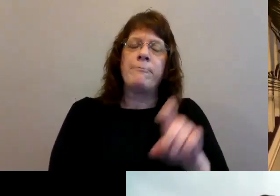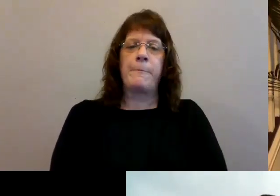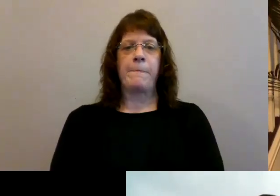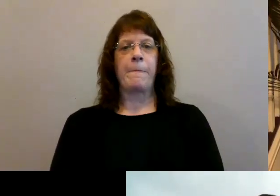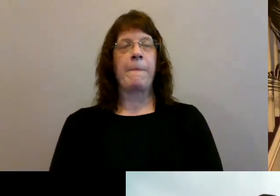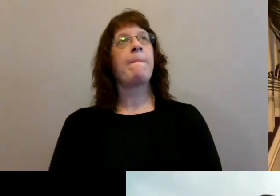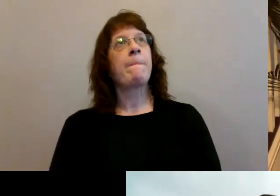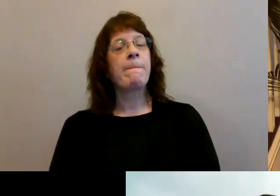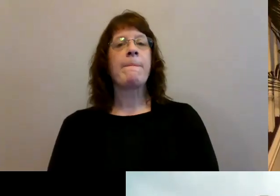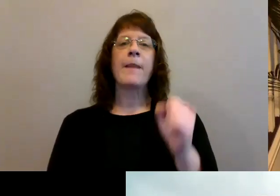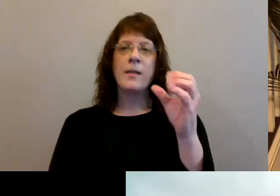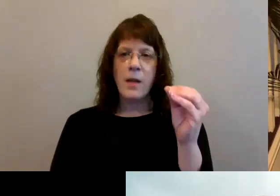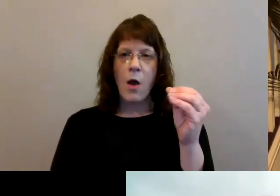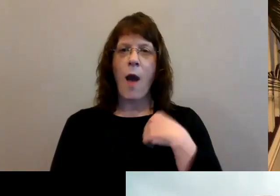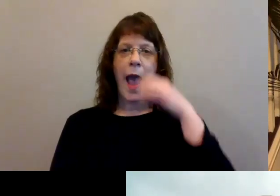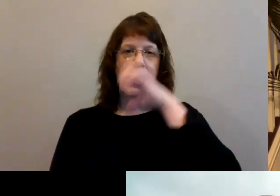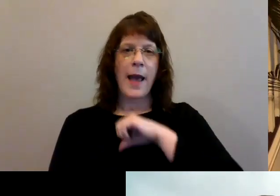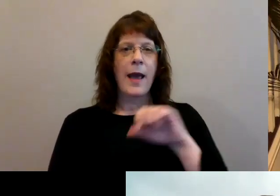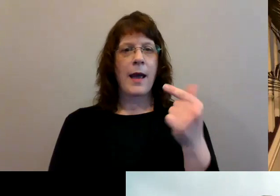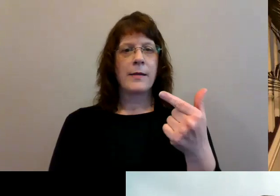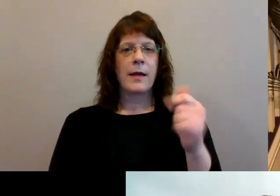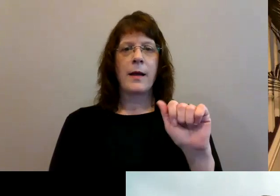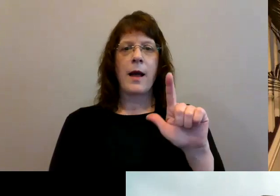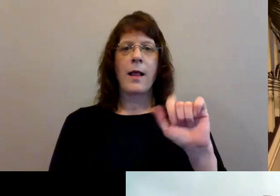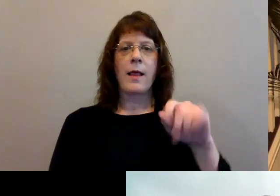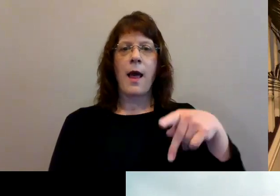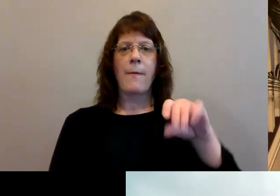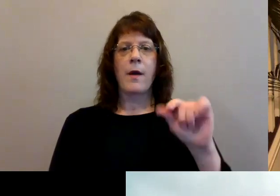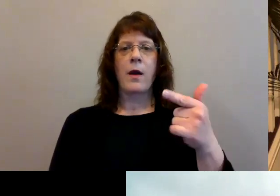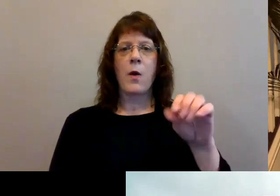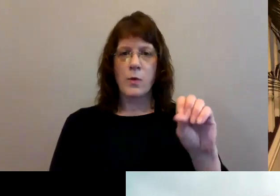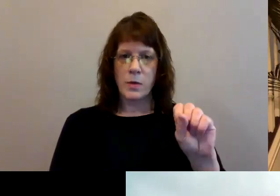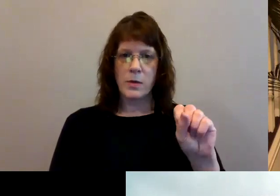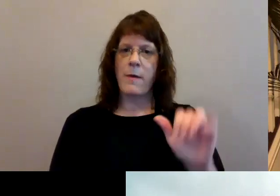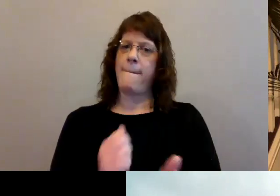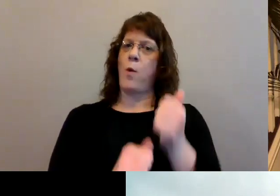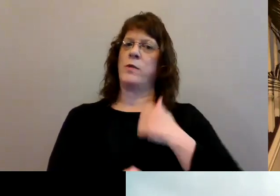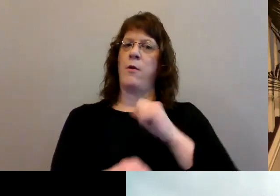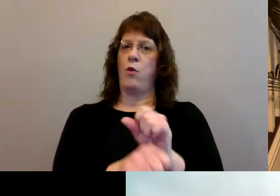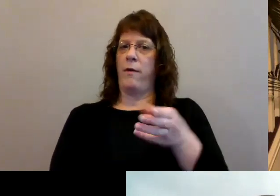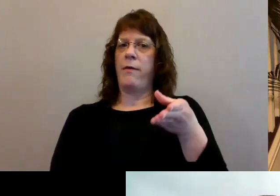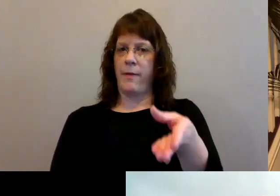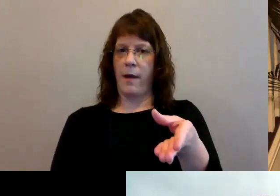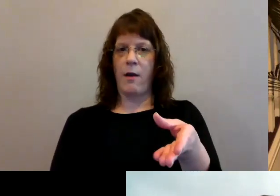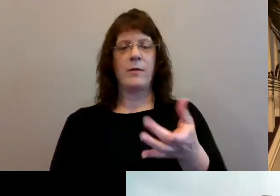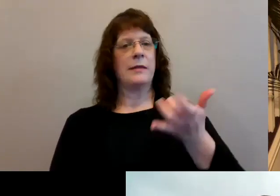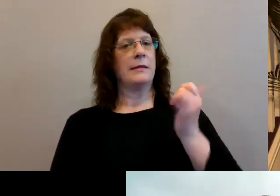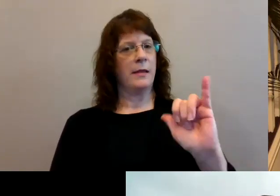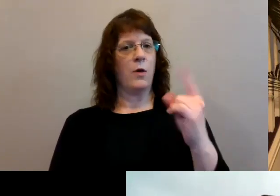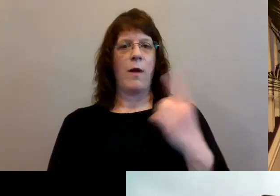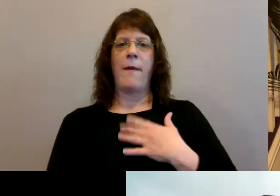So I guess like Galapagos is where I do most of my work, and it's still one of my favorite places to